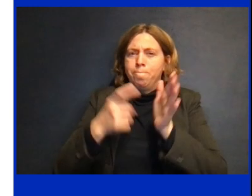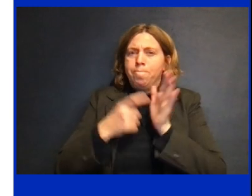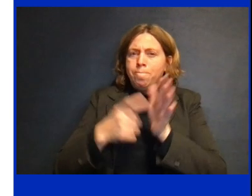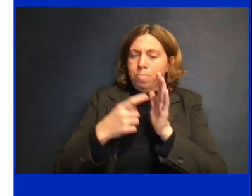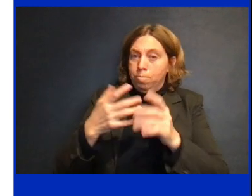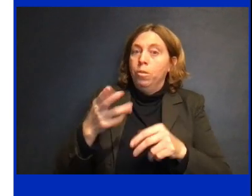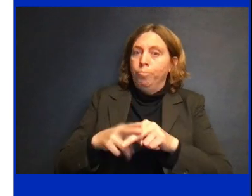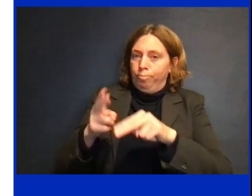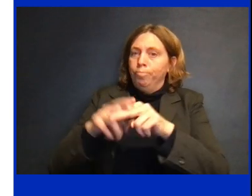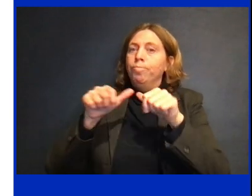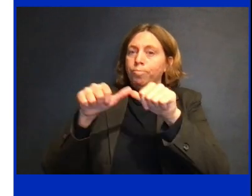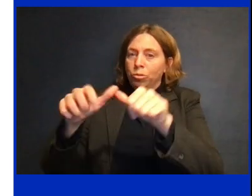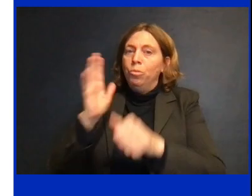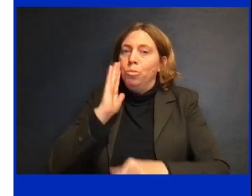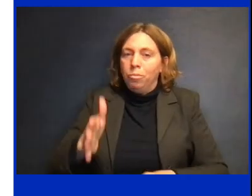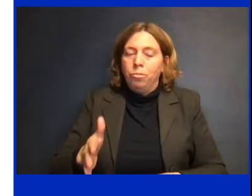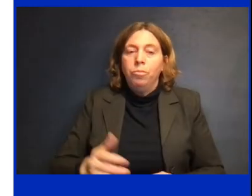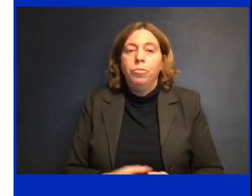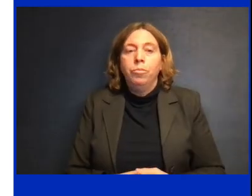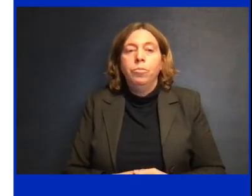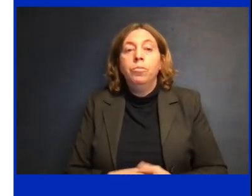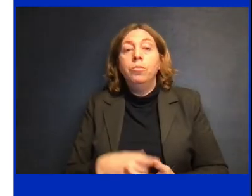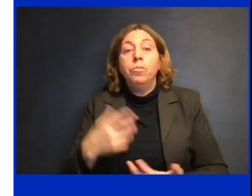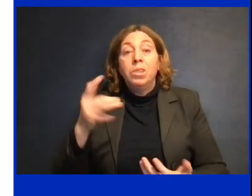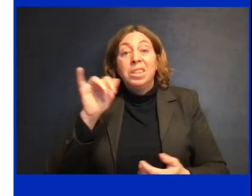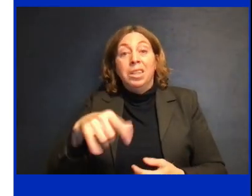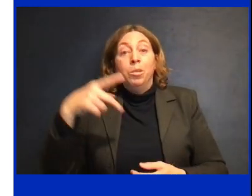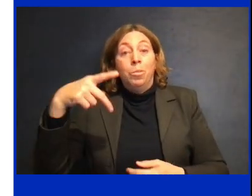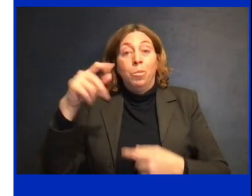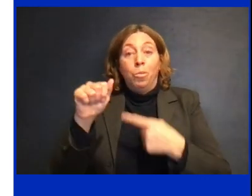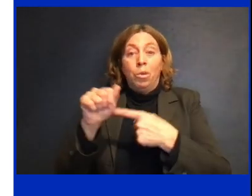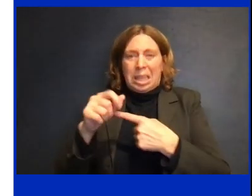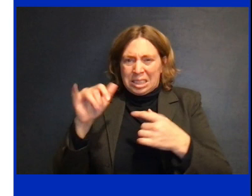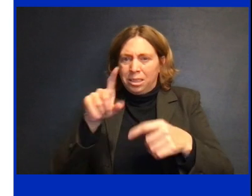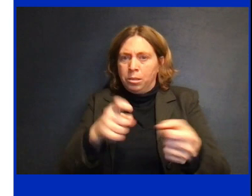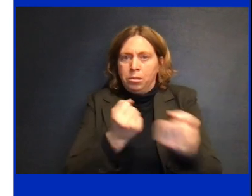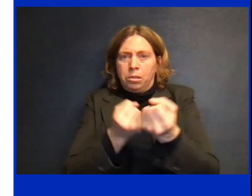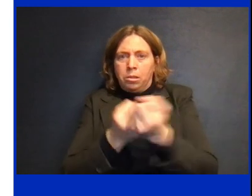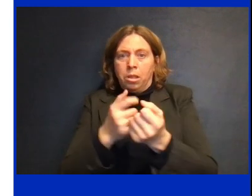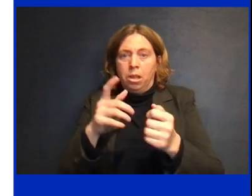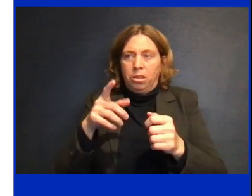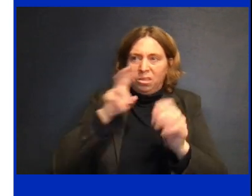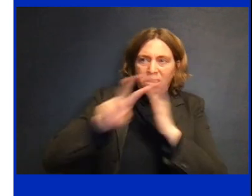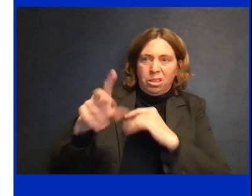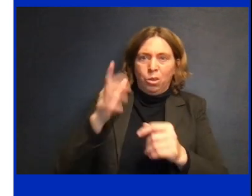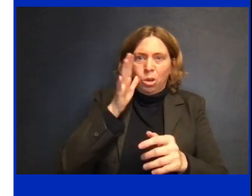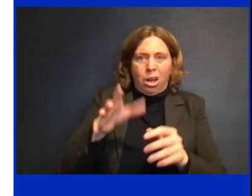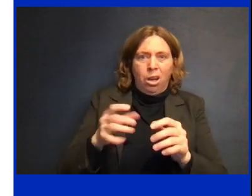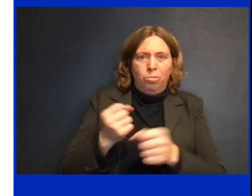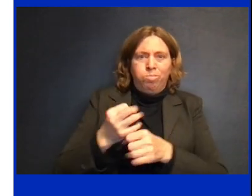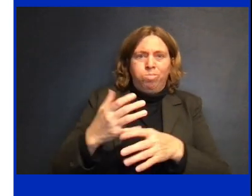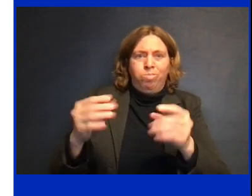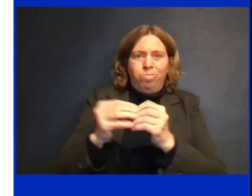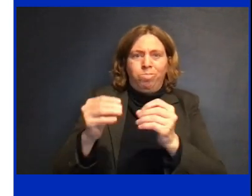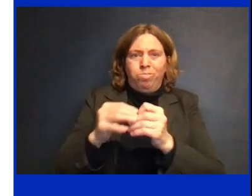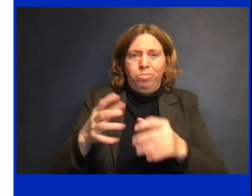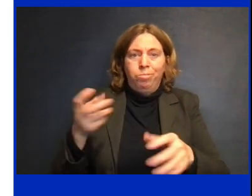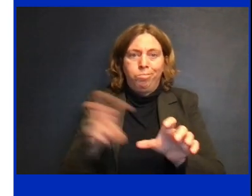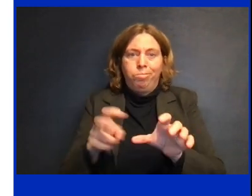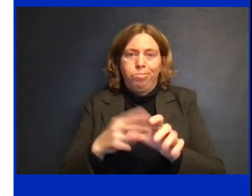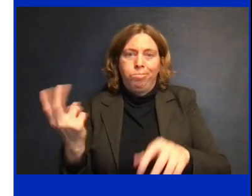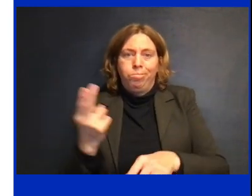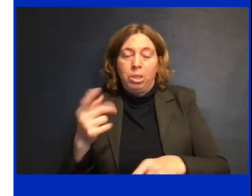increase substantially. As such, the Port Authority needs to support the projected growth of commuter and intercity